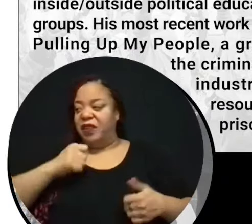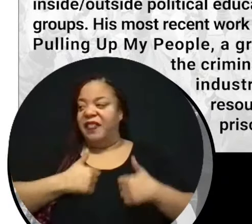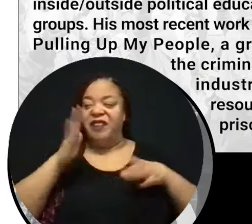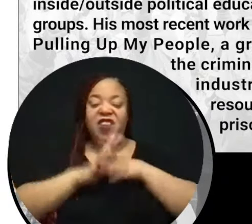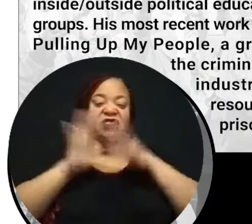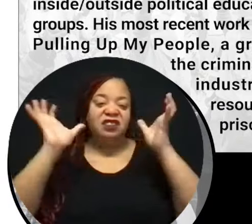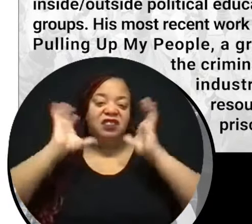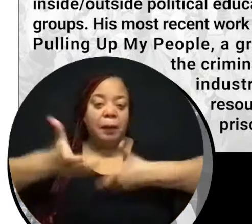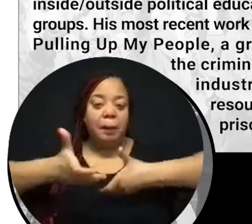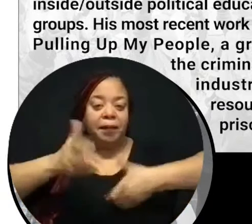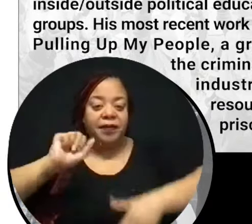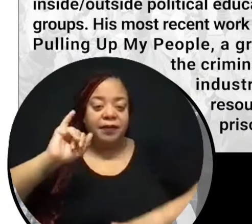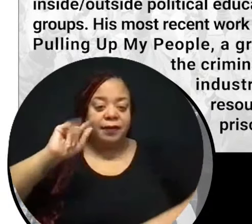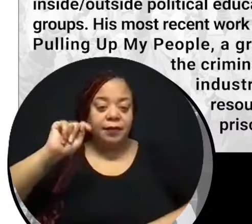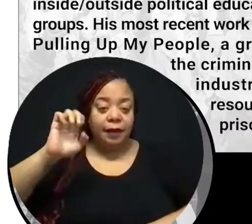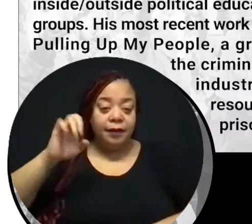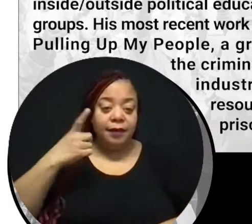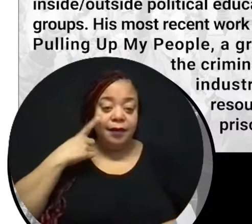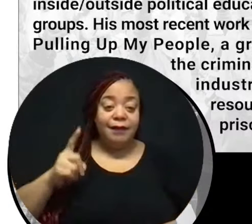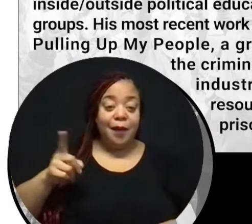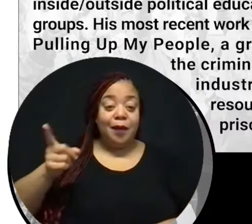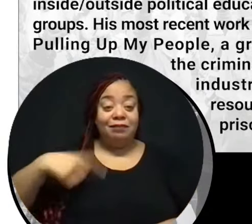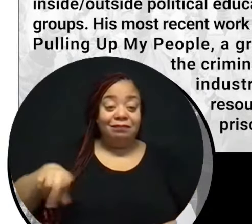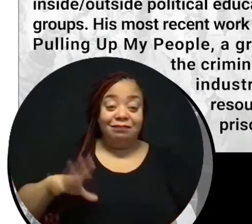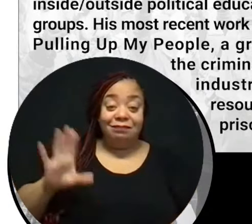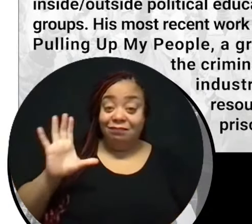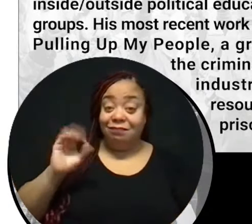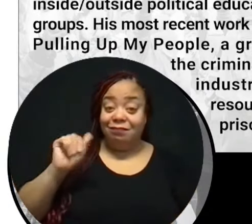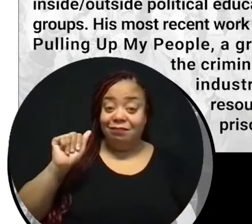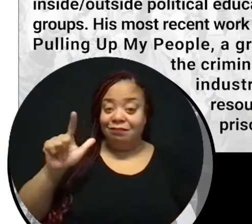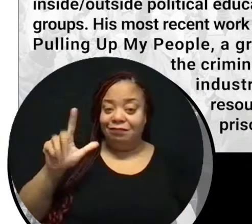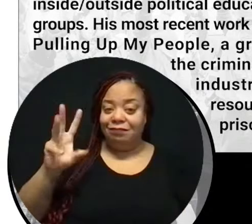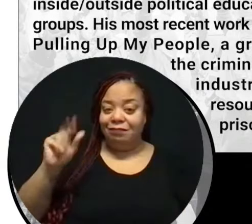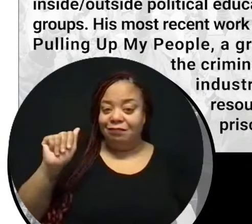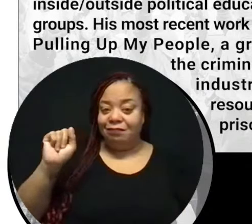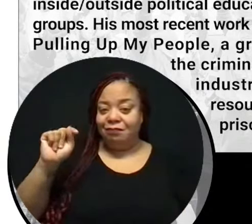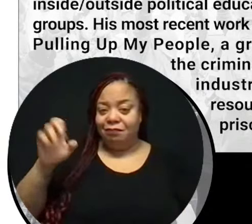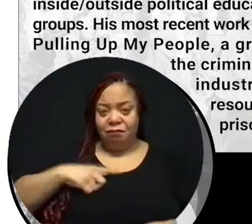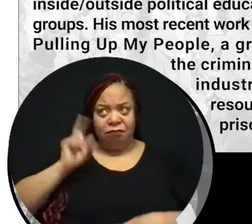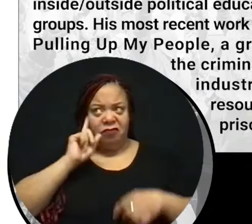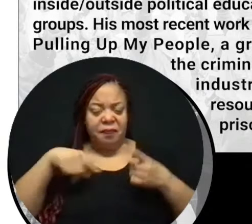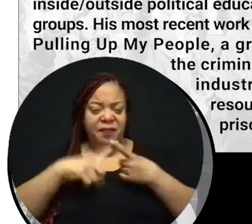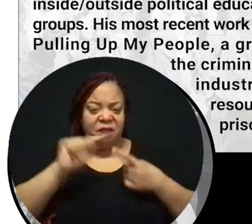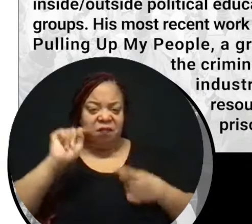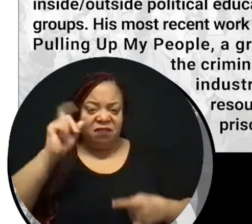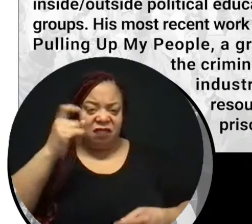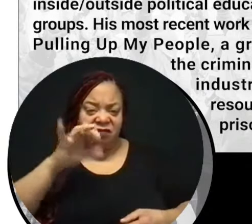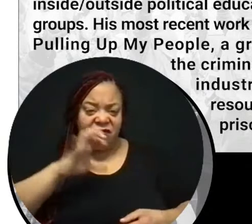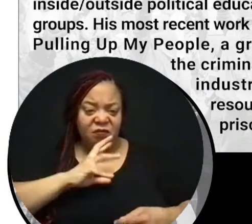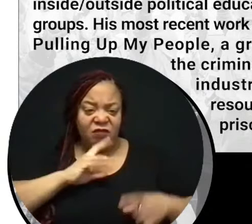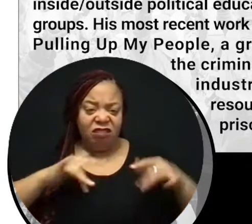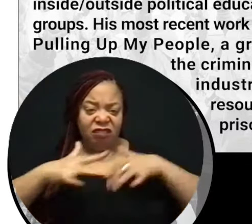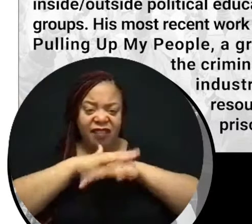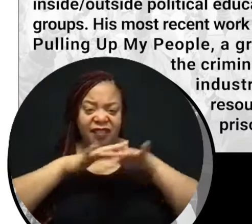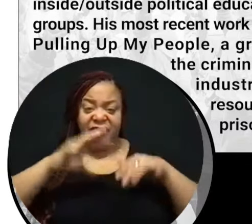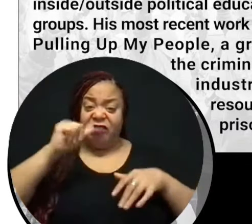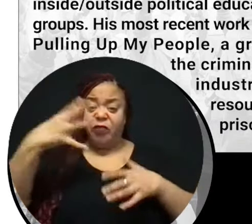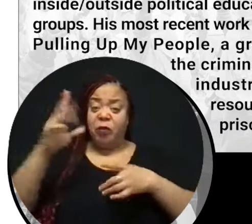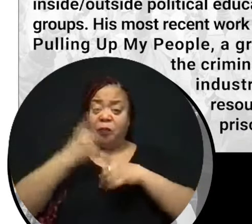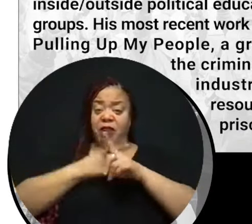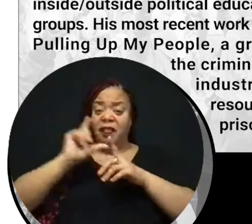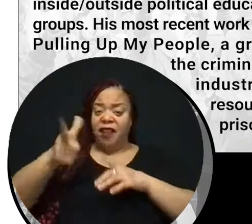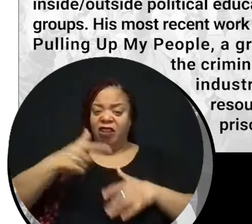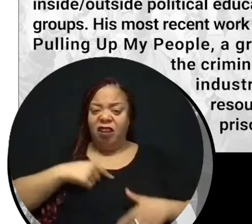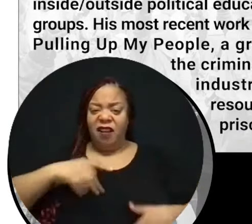least. I was going down medical. I wasn't getting any relief. And the